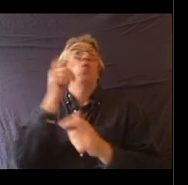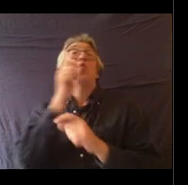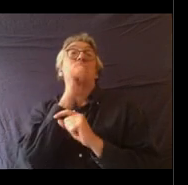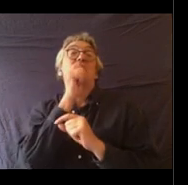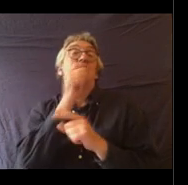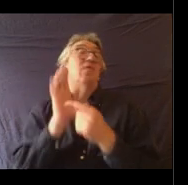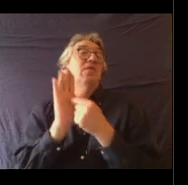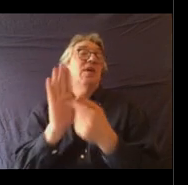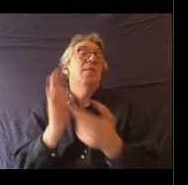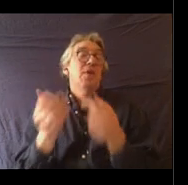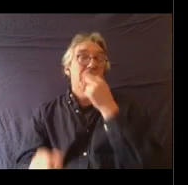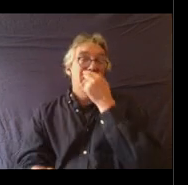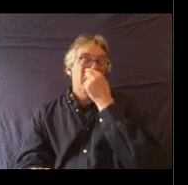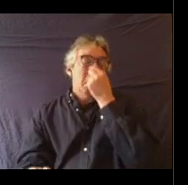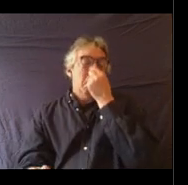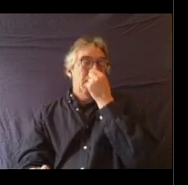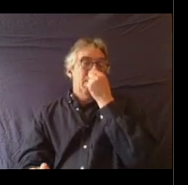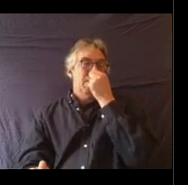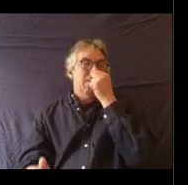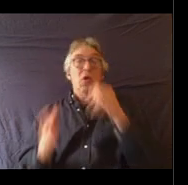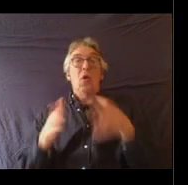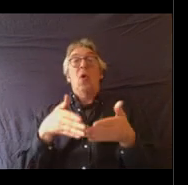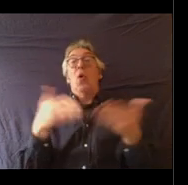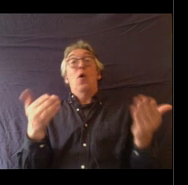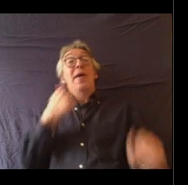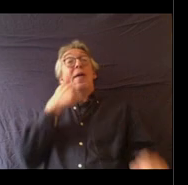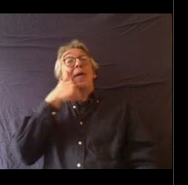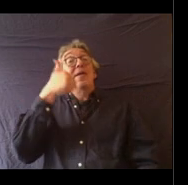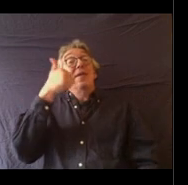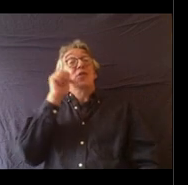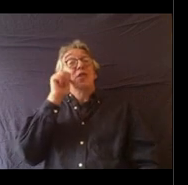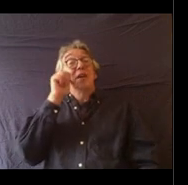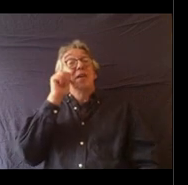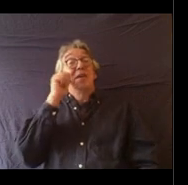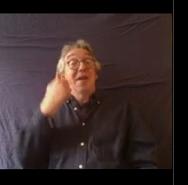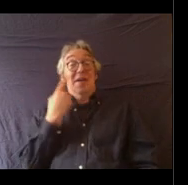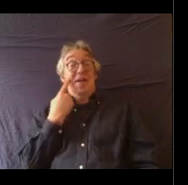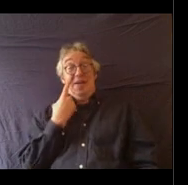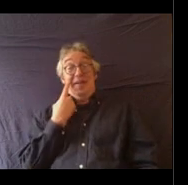example. Or yesterday I wanted to watch